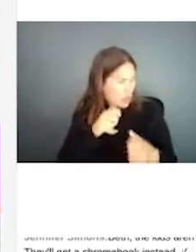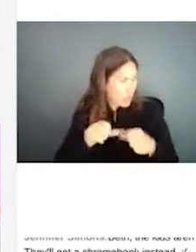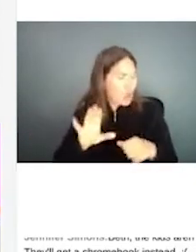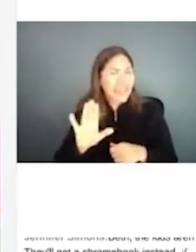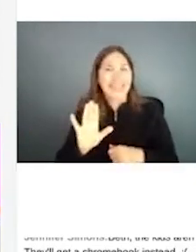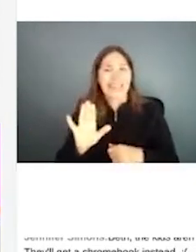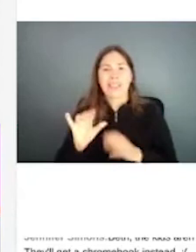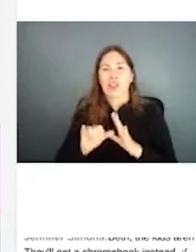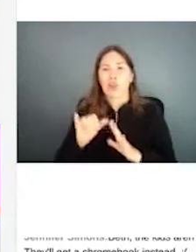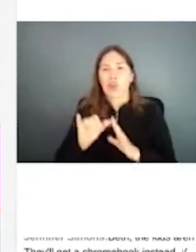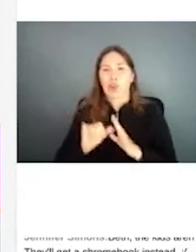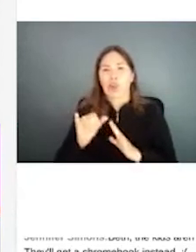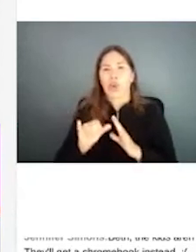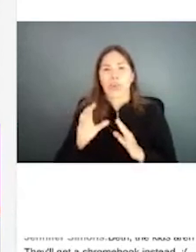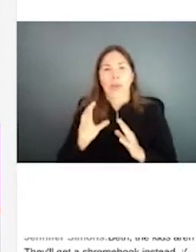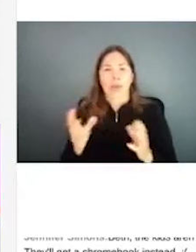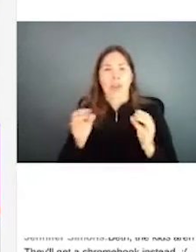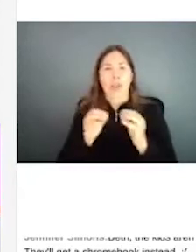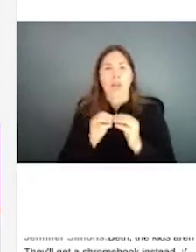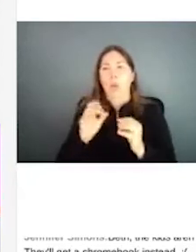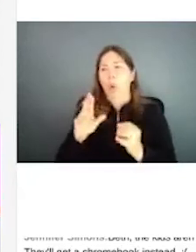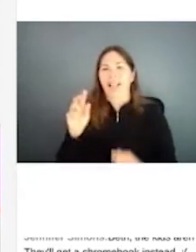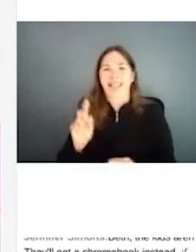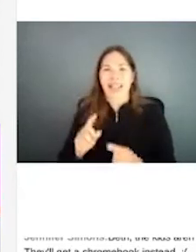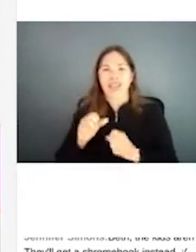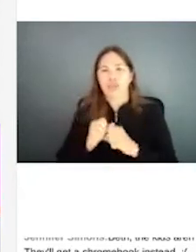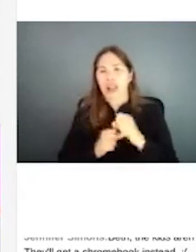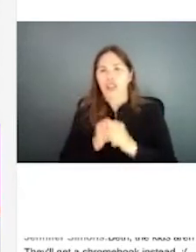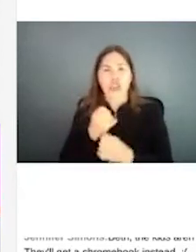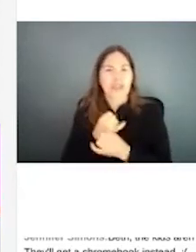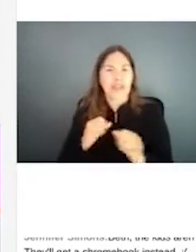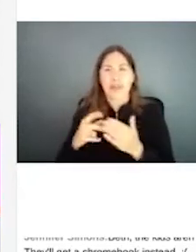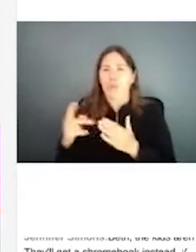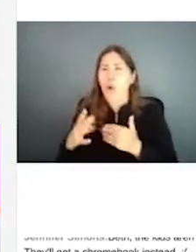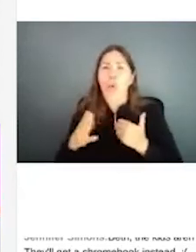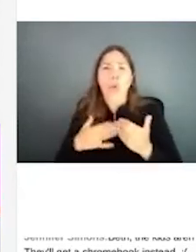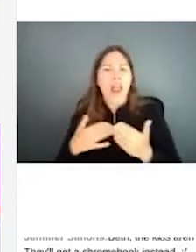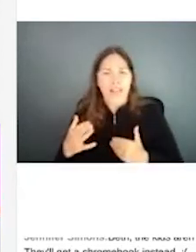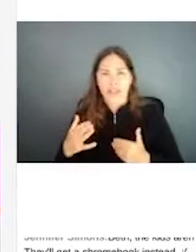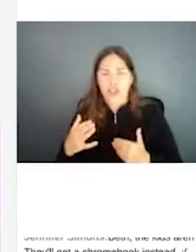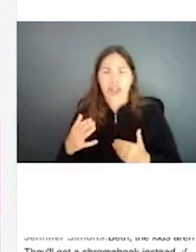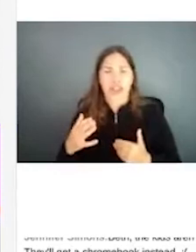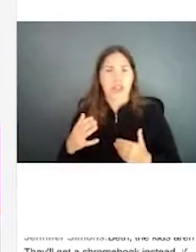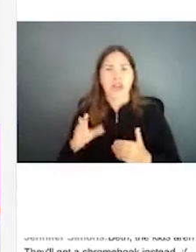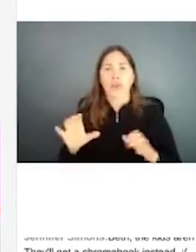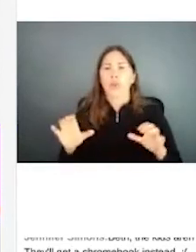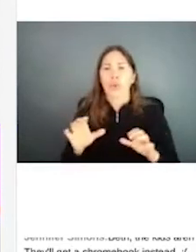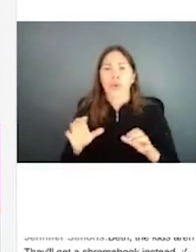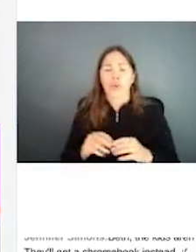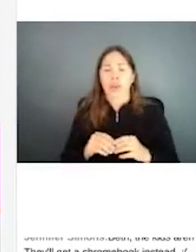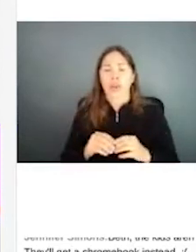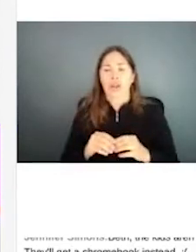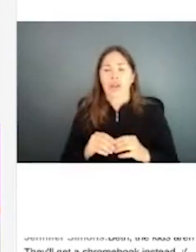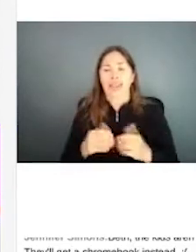videos, and the more less structured independent projects, whatever you do, you know, you just